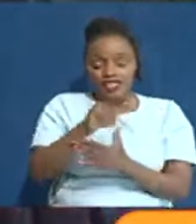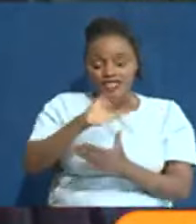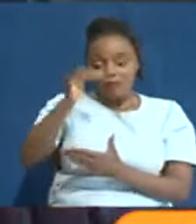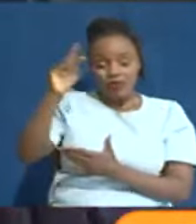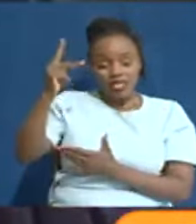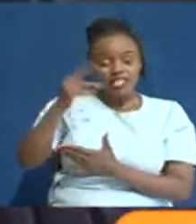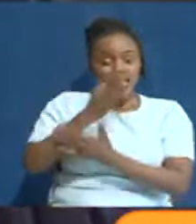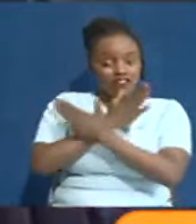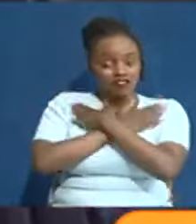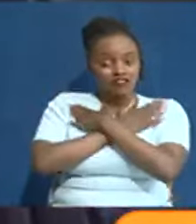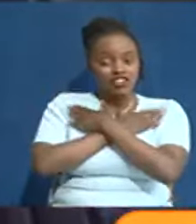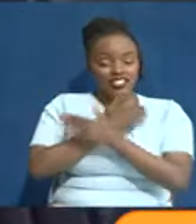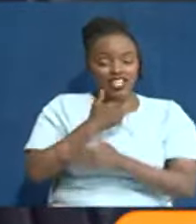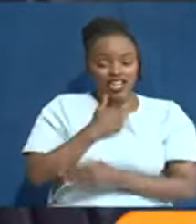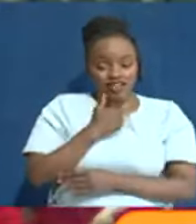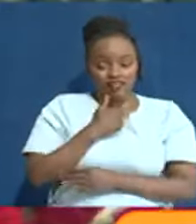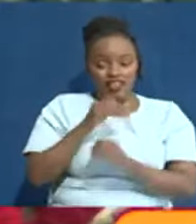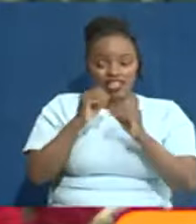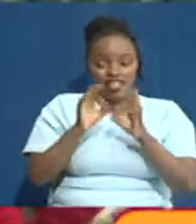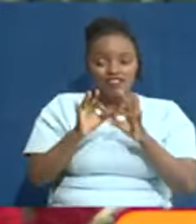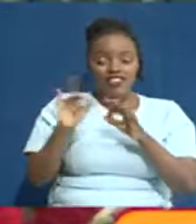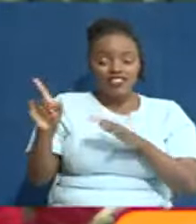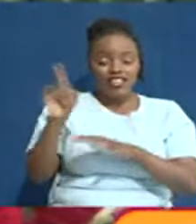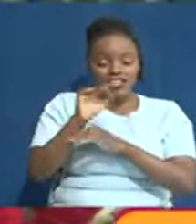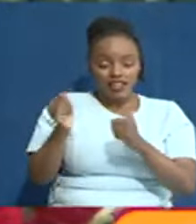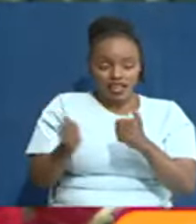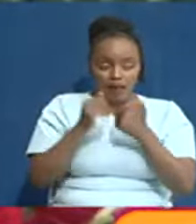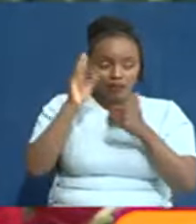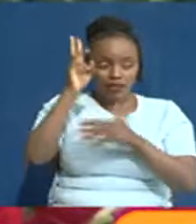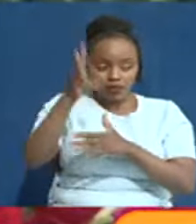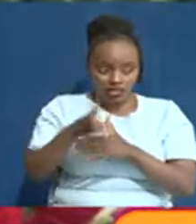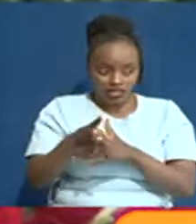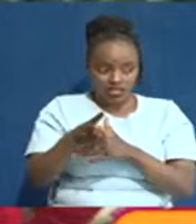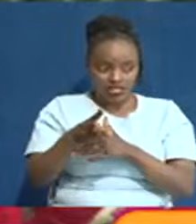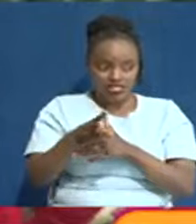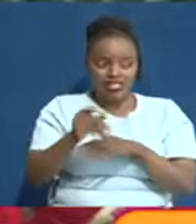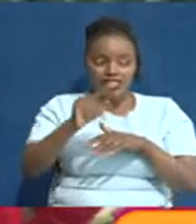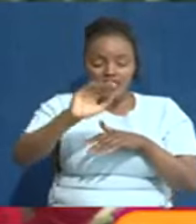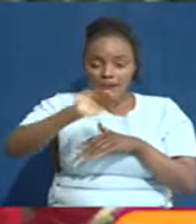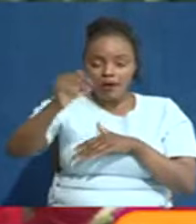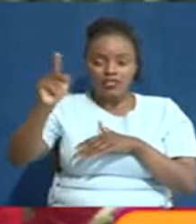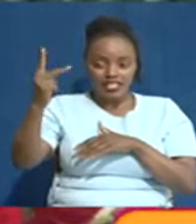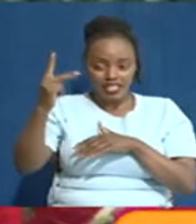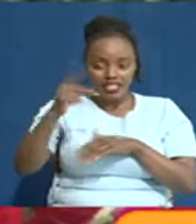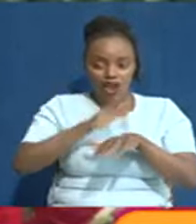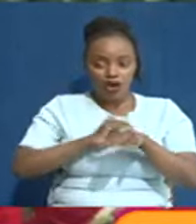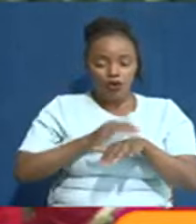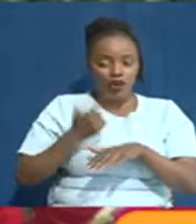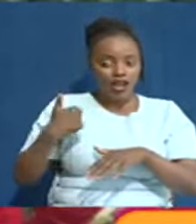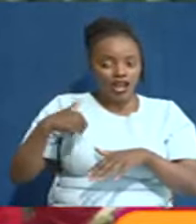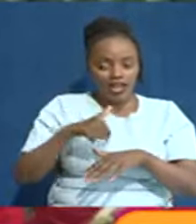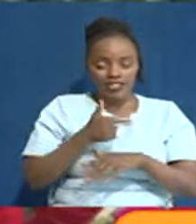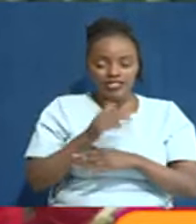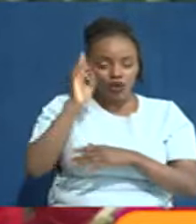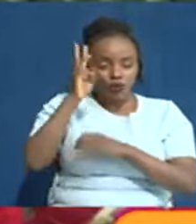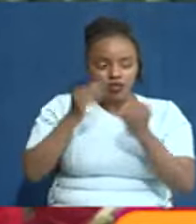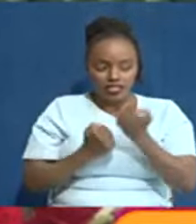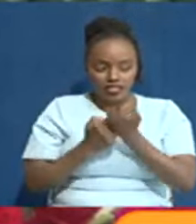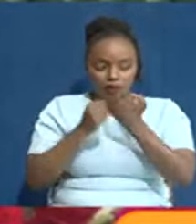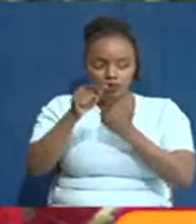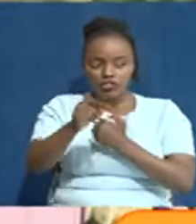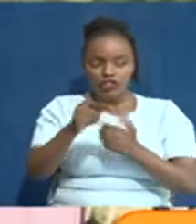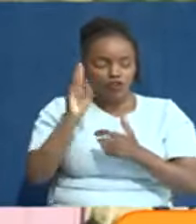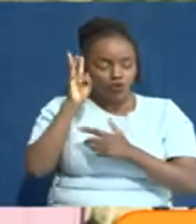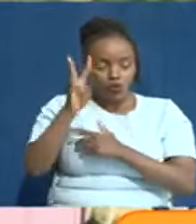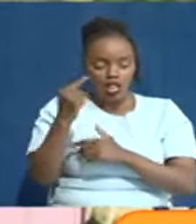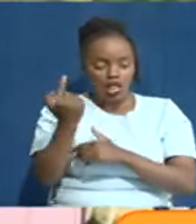una marafiki. If the day comes and this mountain calls upon us, we will stand with you. You will not